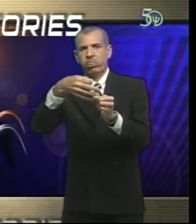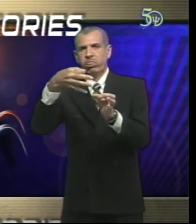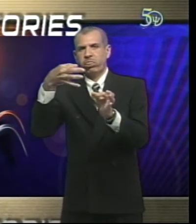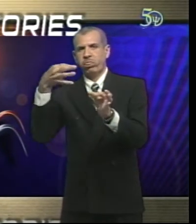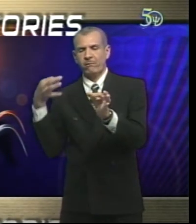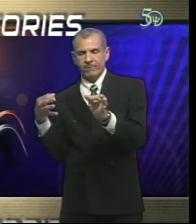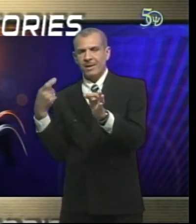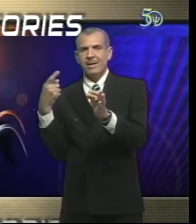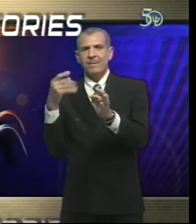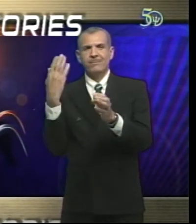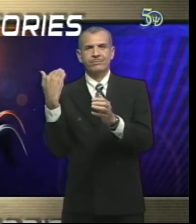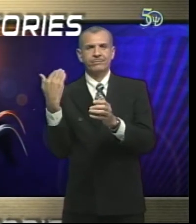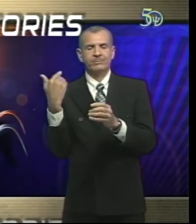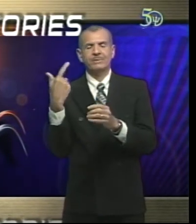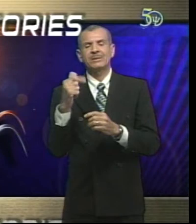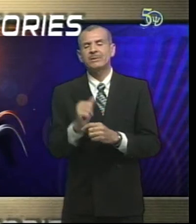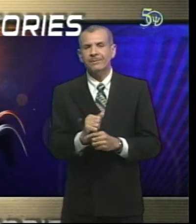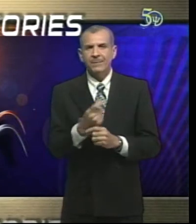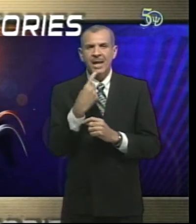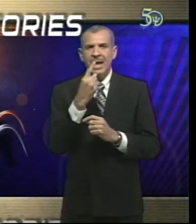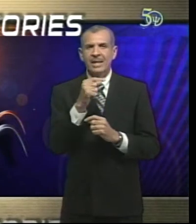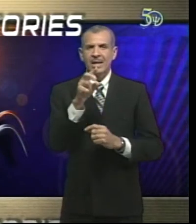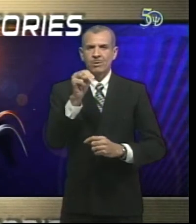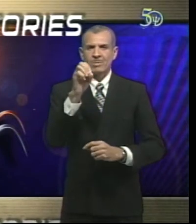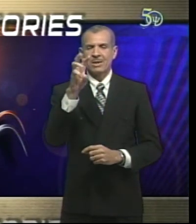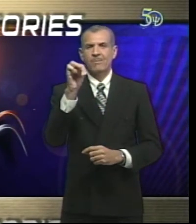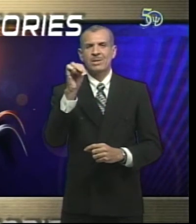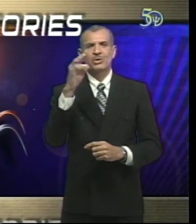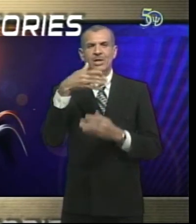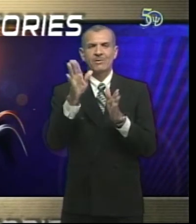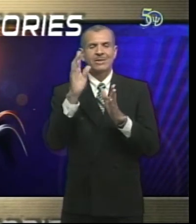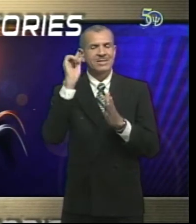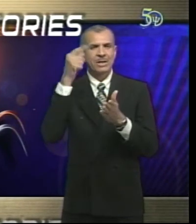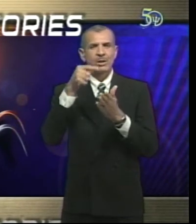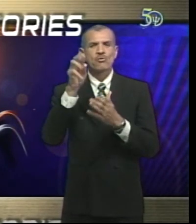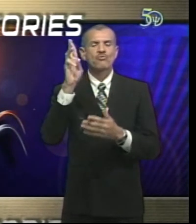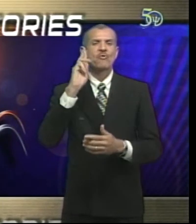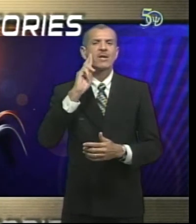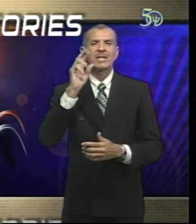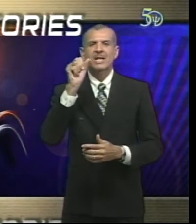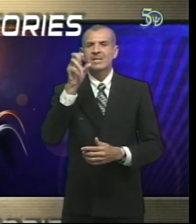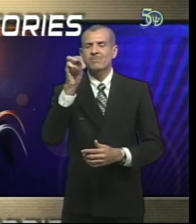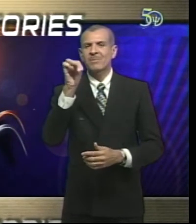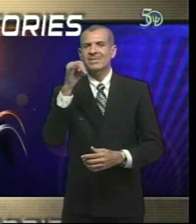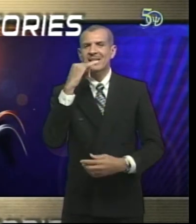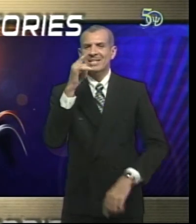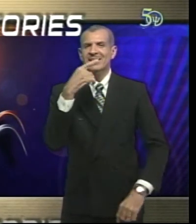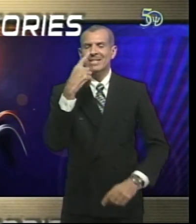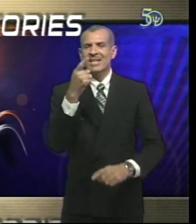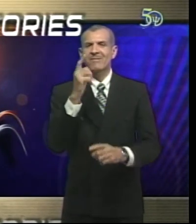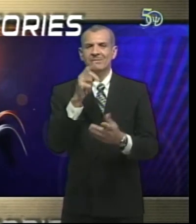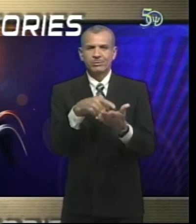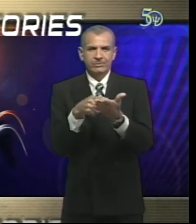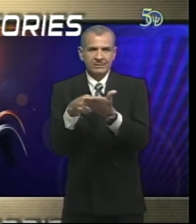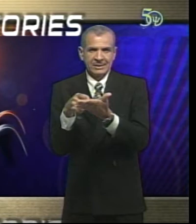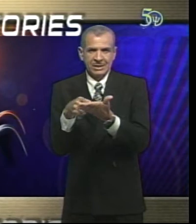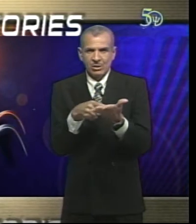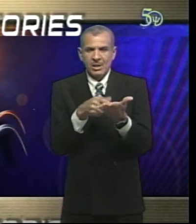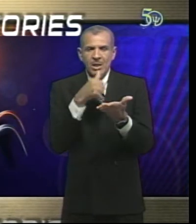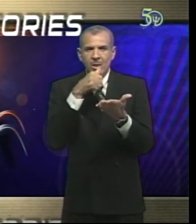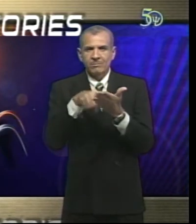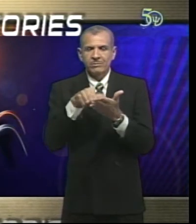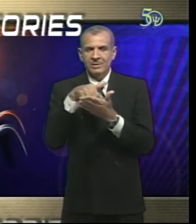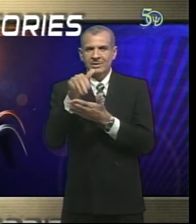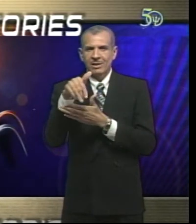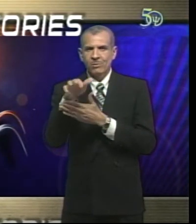his substantive position. NUPW General Secretary Roslyn Smith says they have exchanged correspondence with the